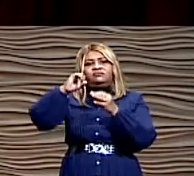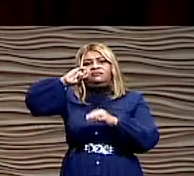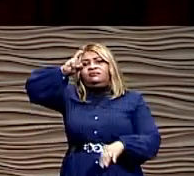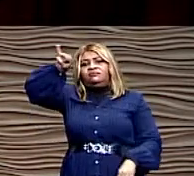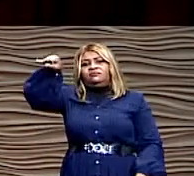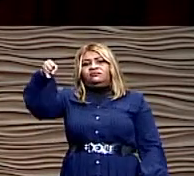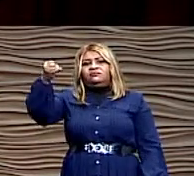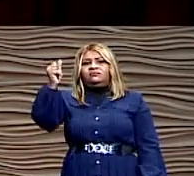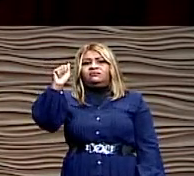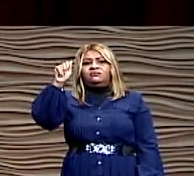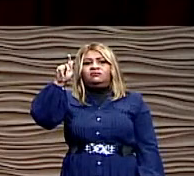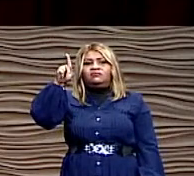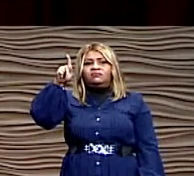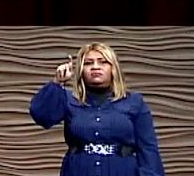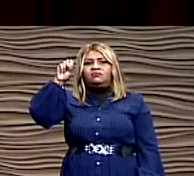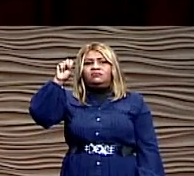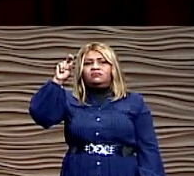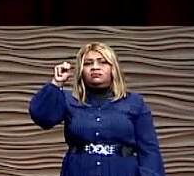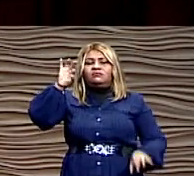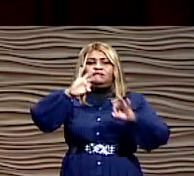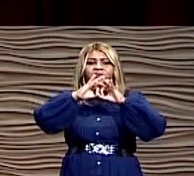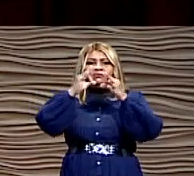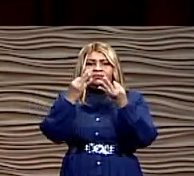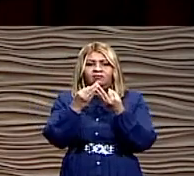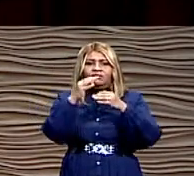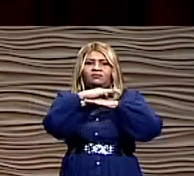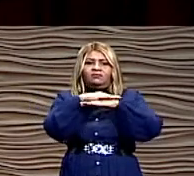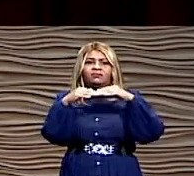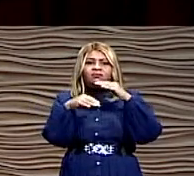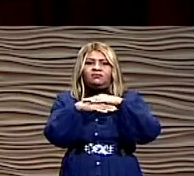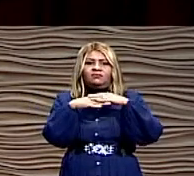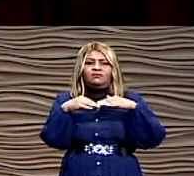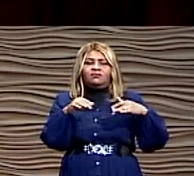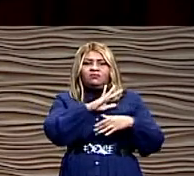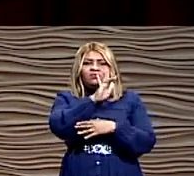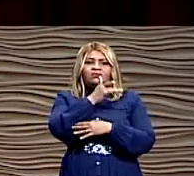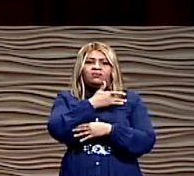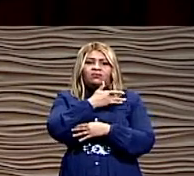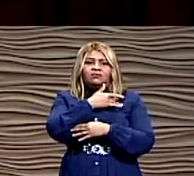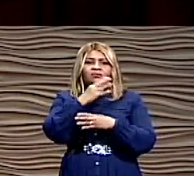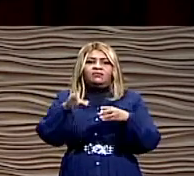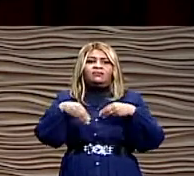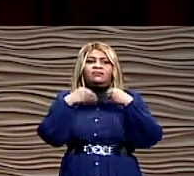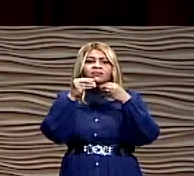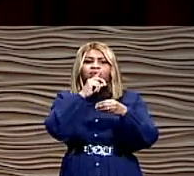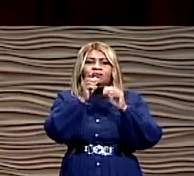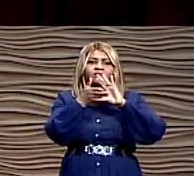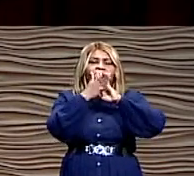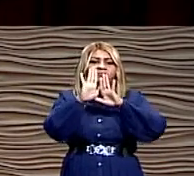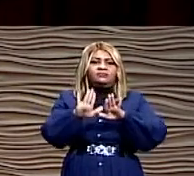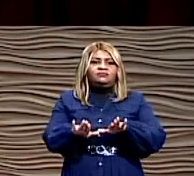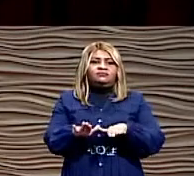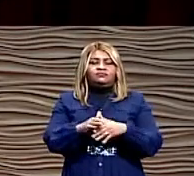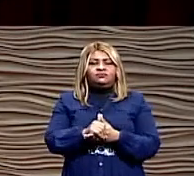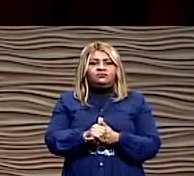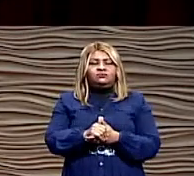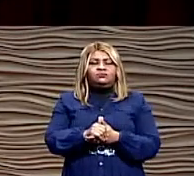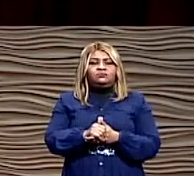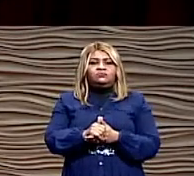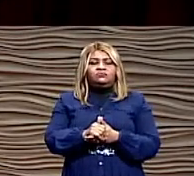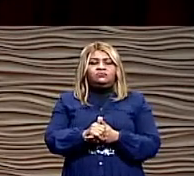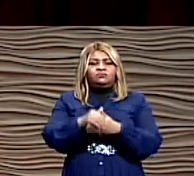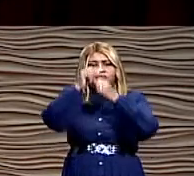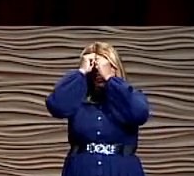Jackson. Comfort their hearts and grant them peace. Father, we ask your